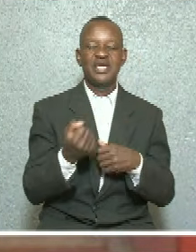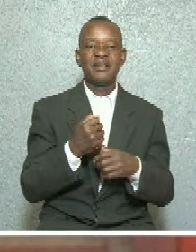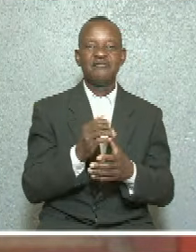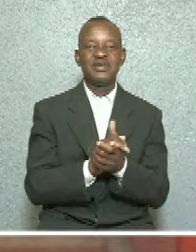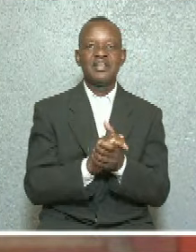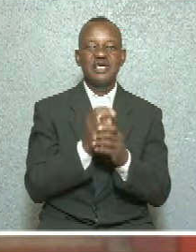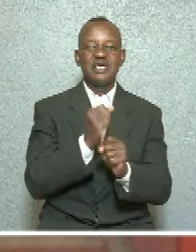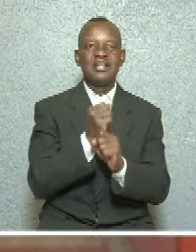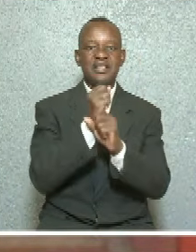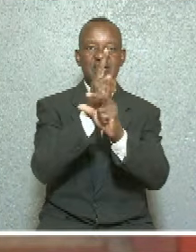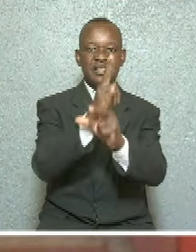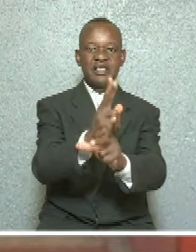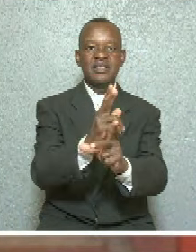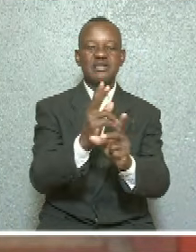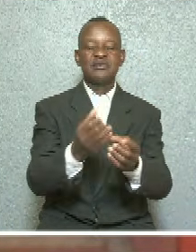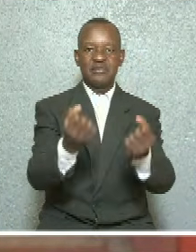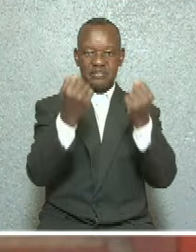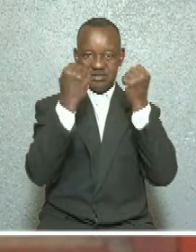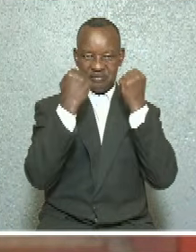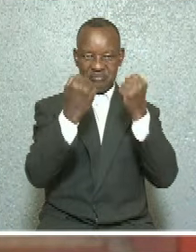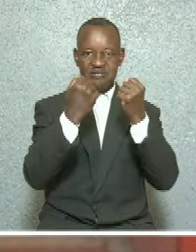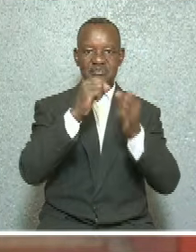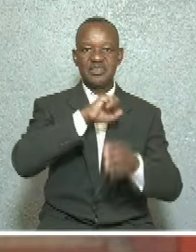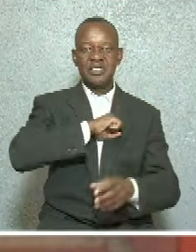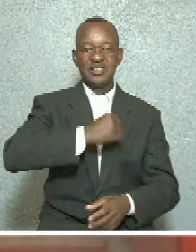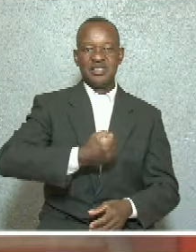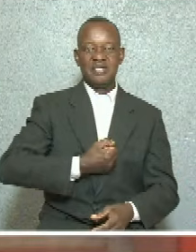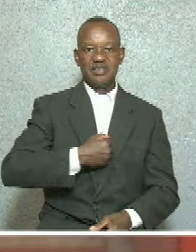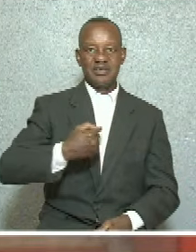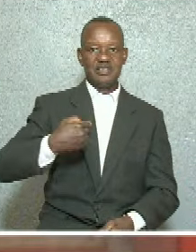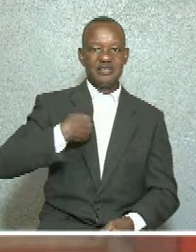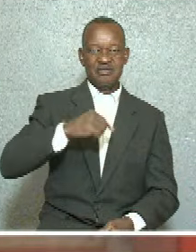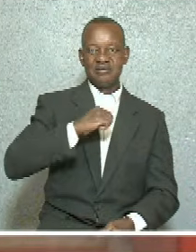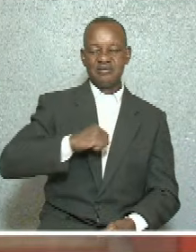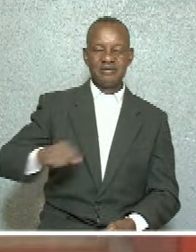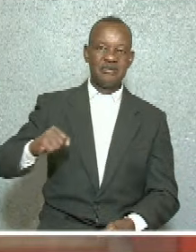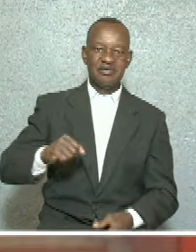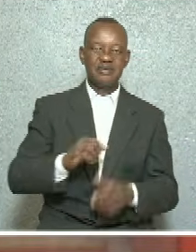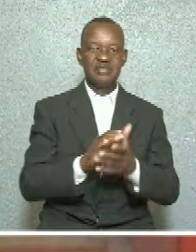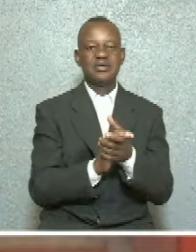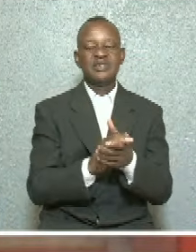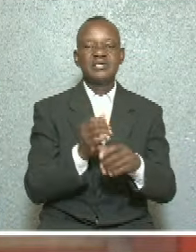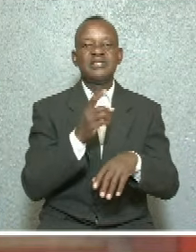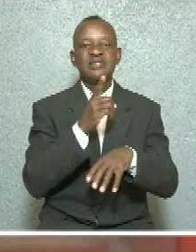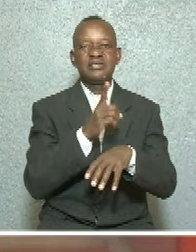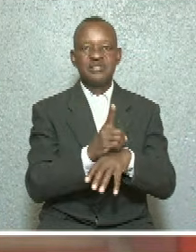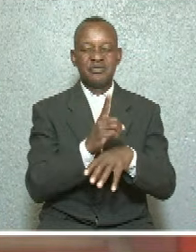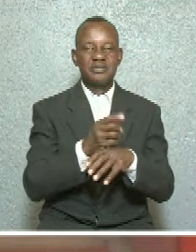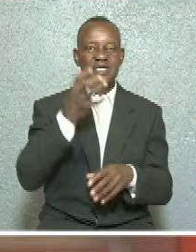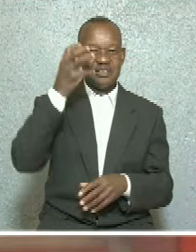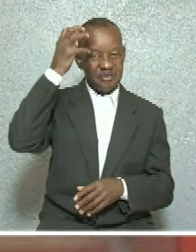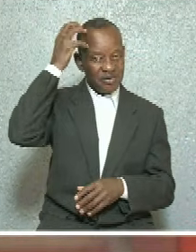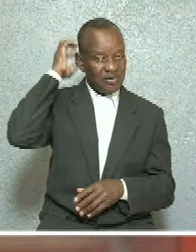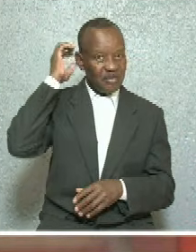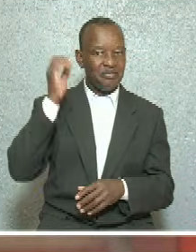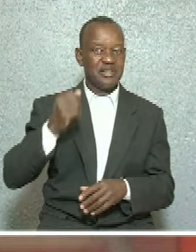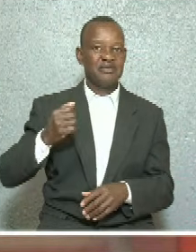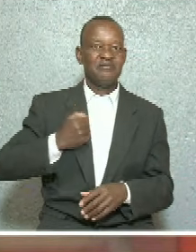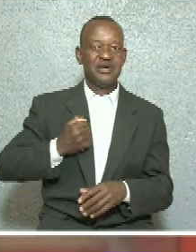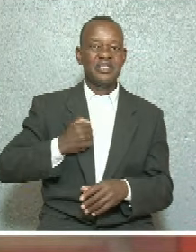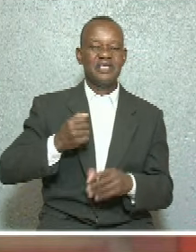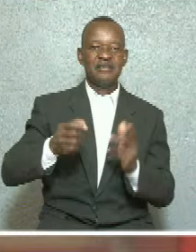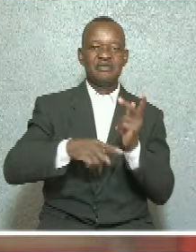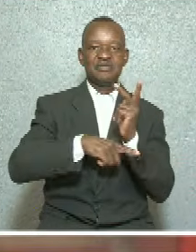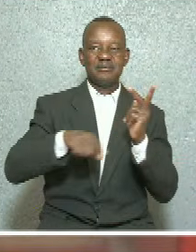soil, Dr. Sam Shafishuna Nujoma, our founding president and father of the Namibian Nation, who is looking after us